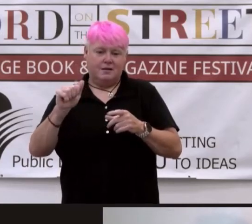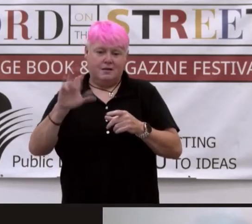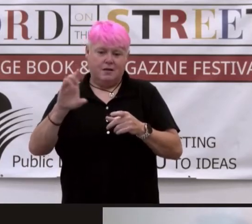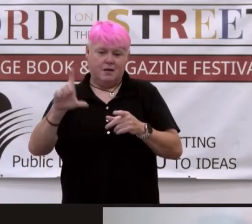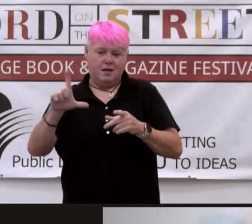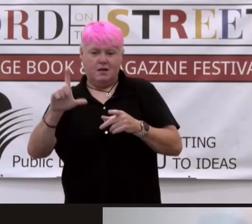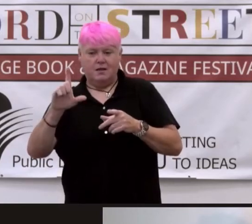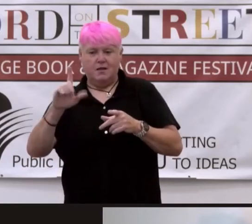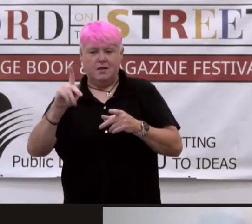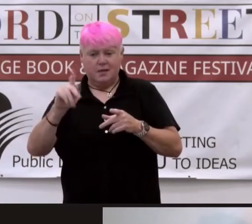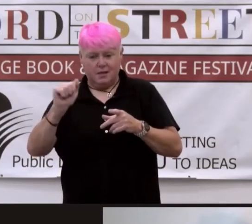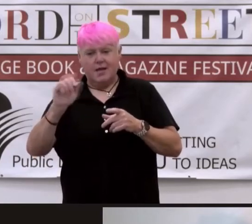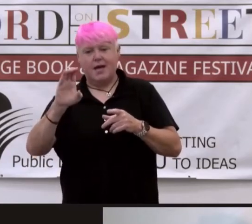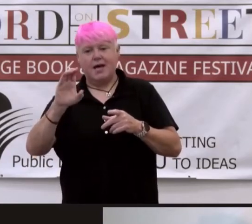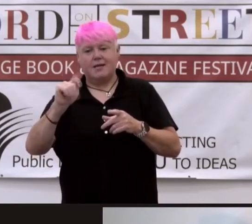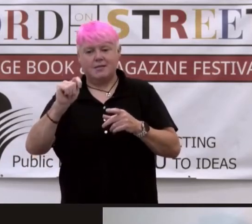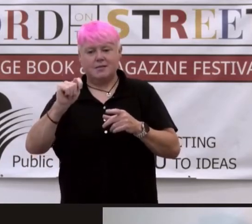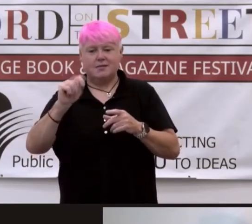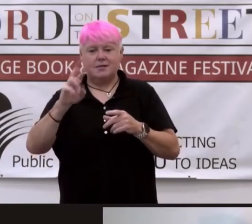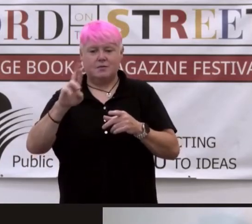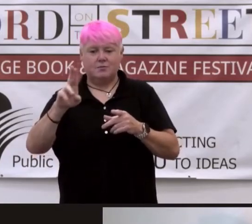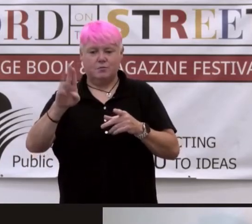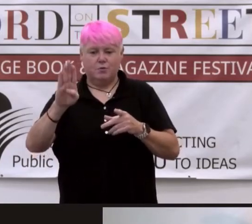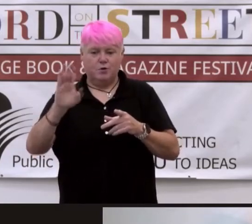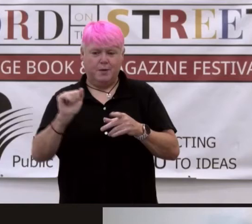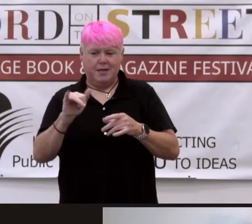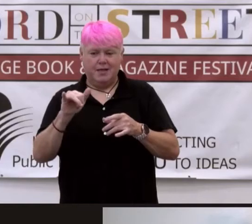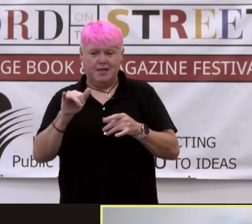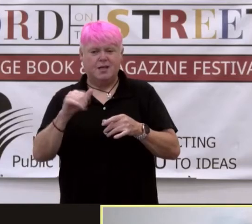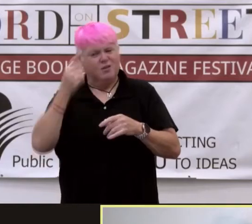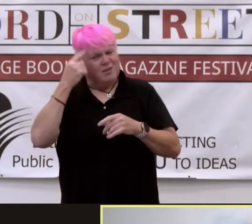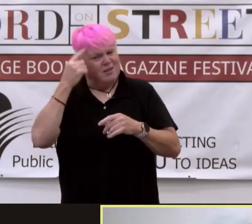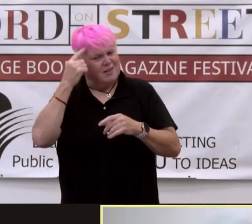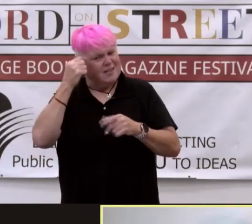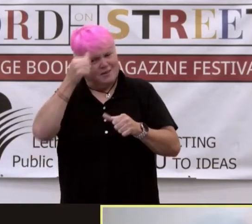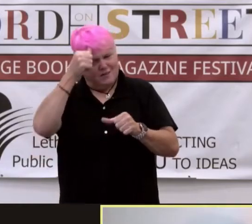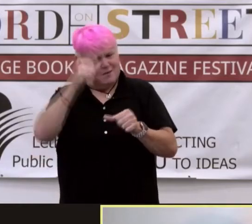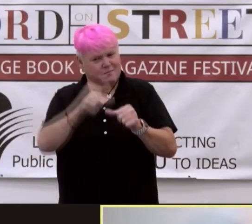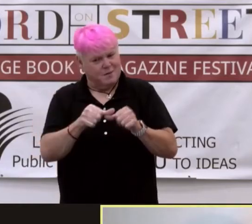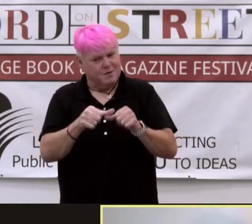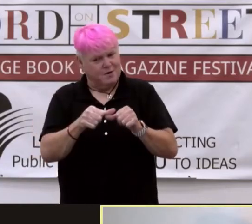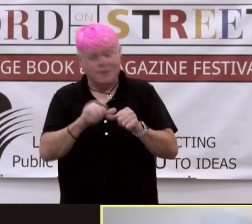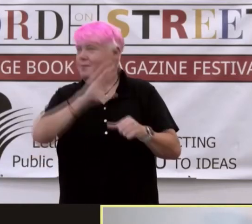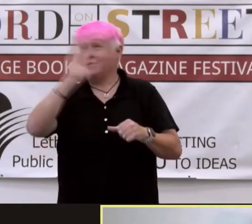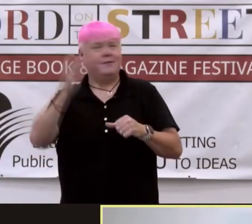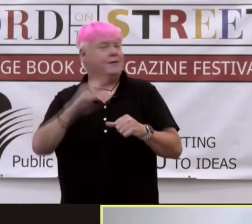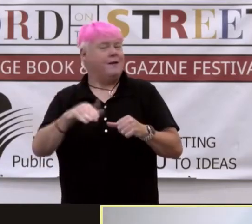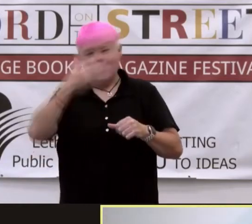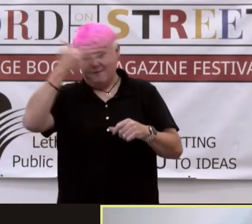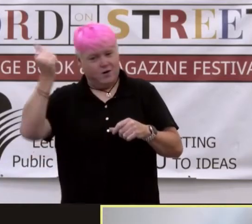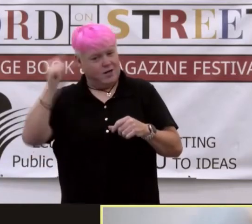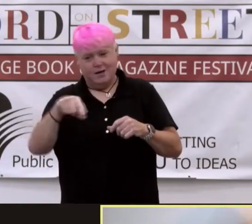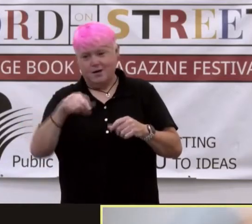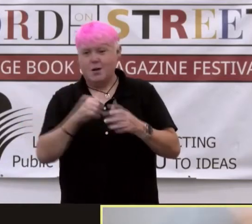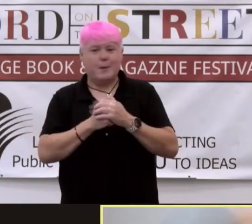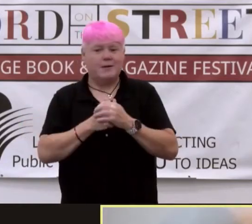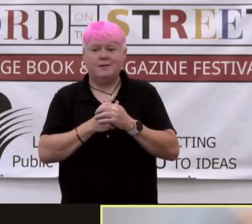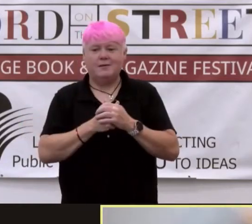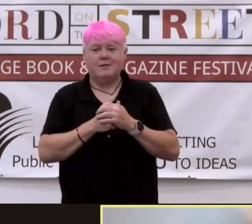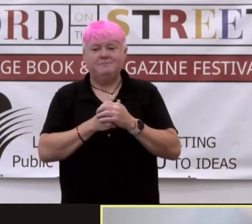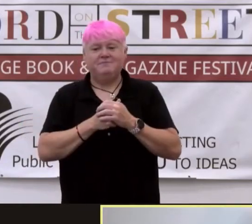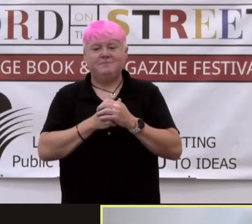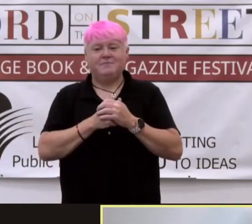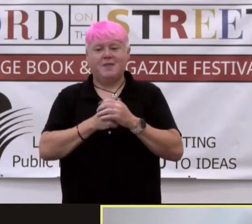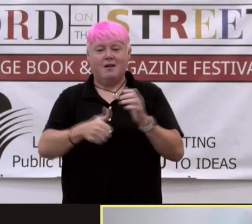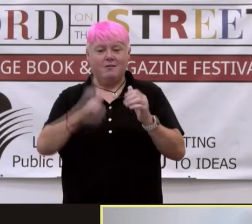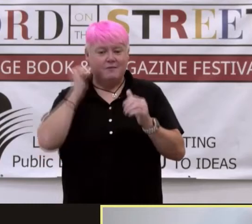meet Sadie through her journey, do you think they still remember her? They will never forget her. Not. I refuse to